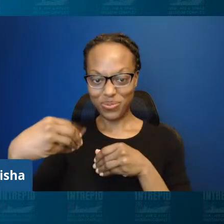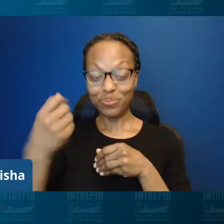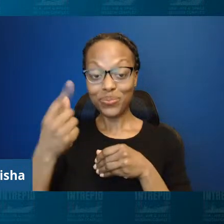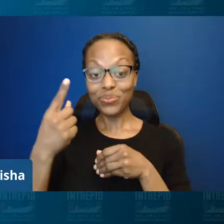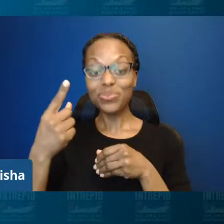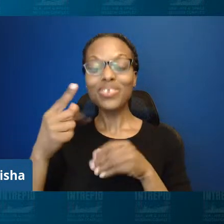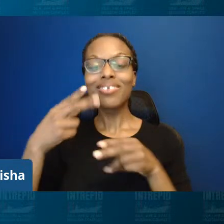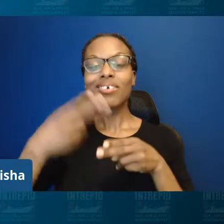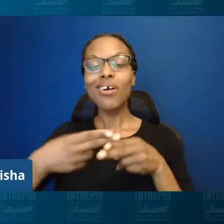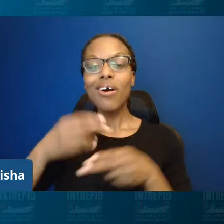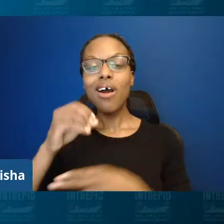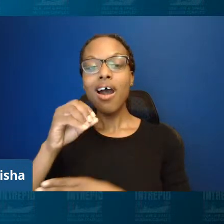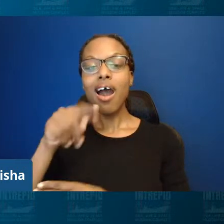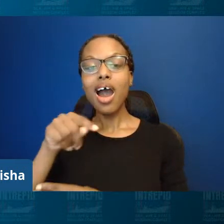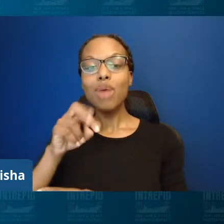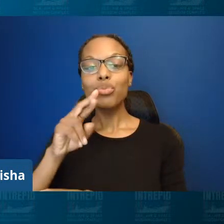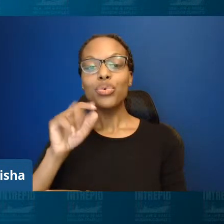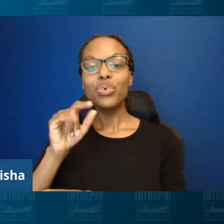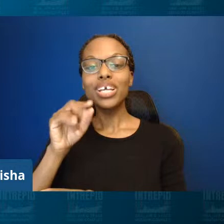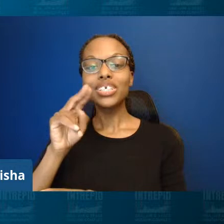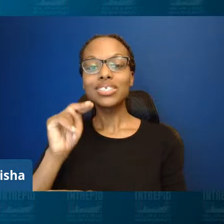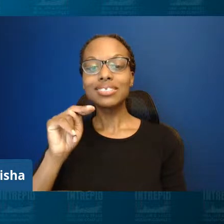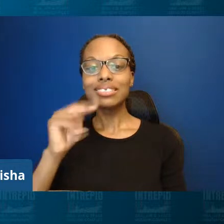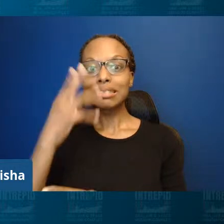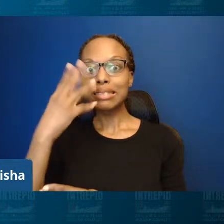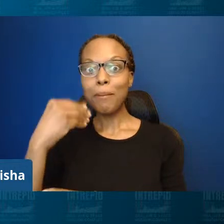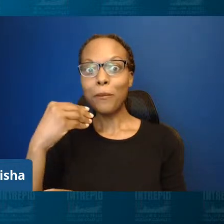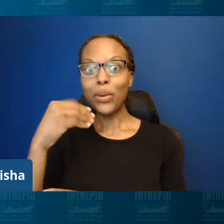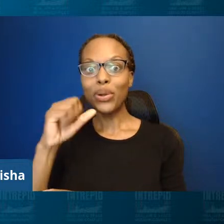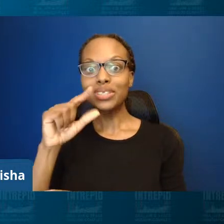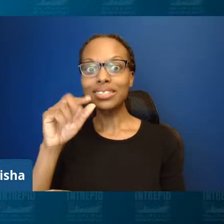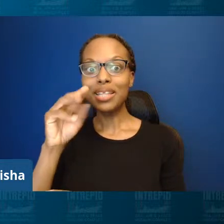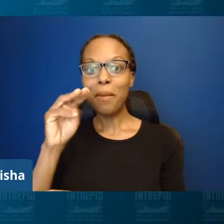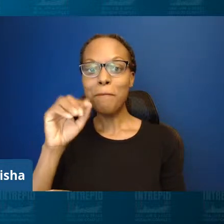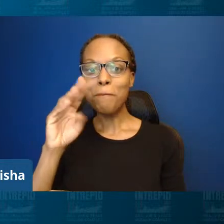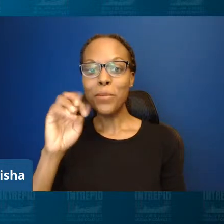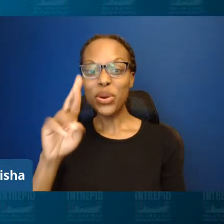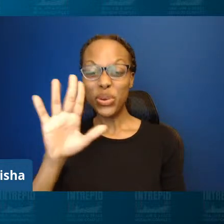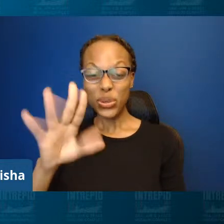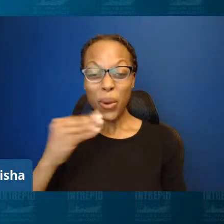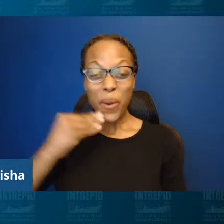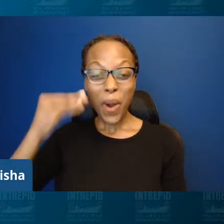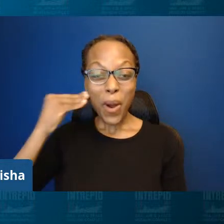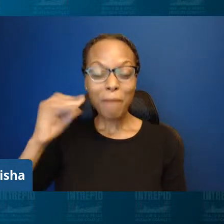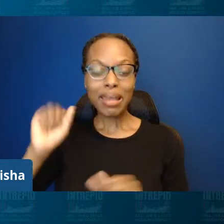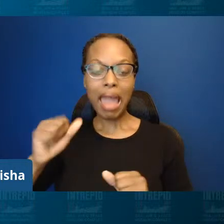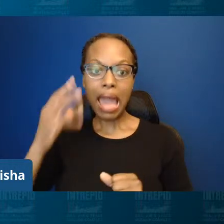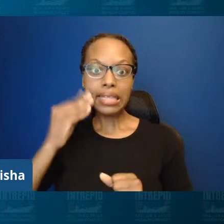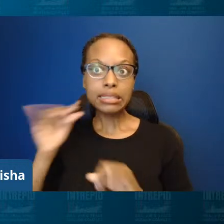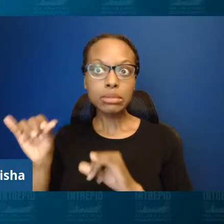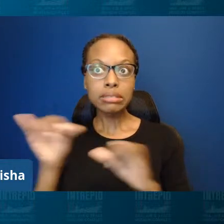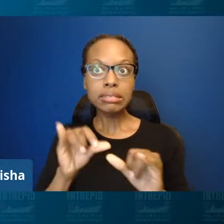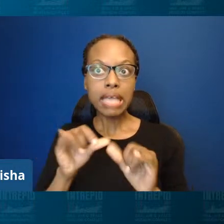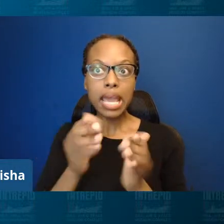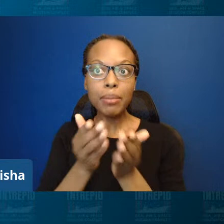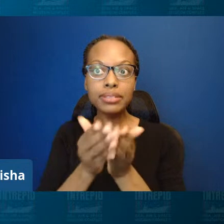like aboard the Intrepid from the comfort of your own home, camp style. So you can enjoy hands-on activities, interactive tours of the ship,